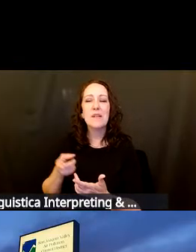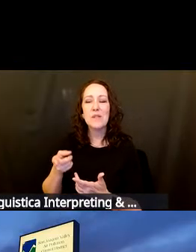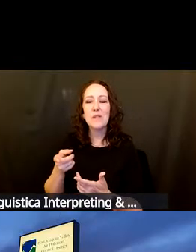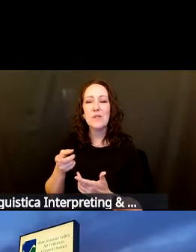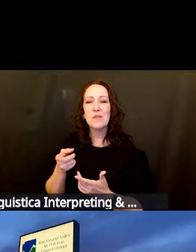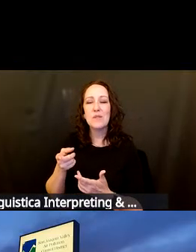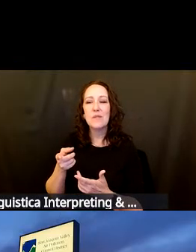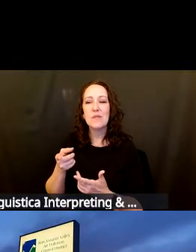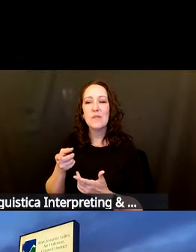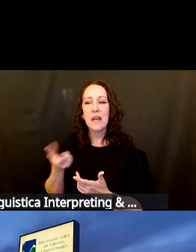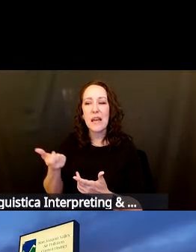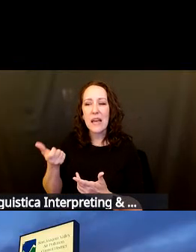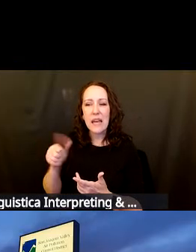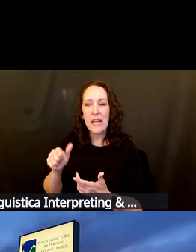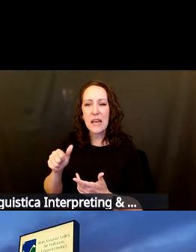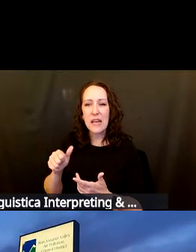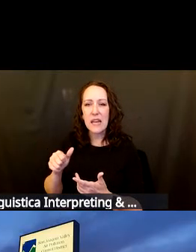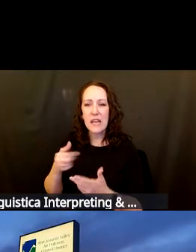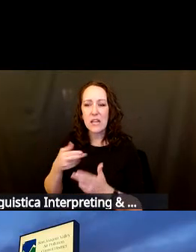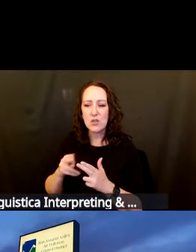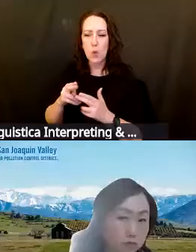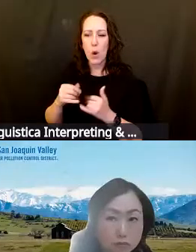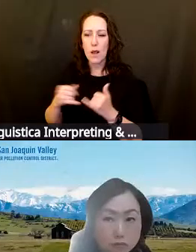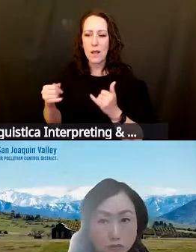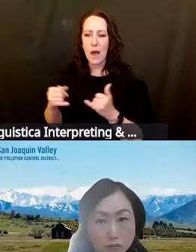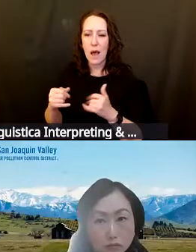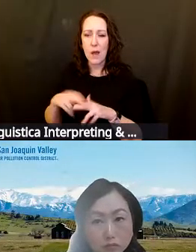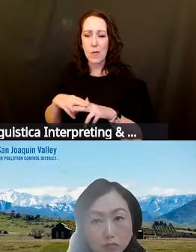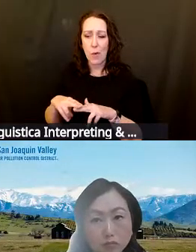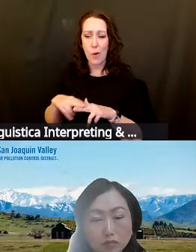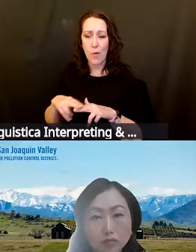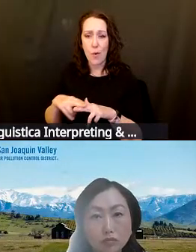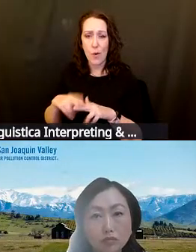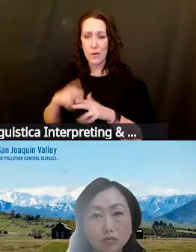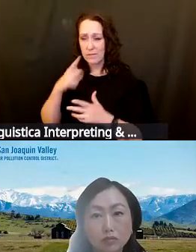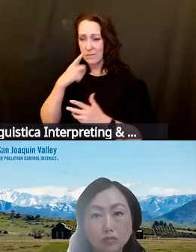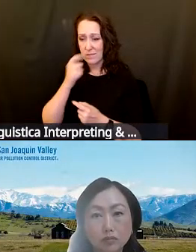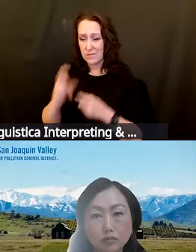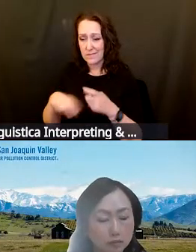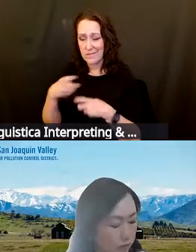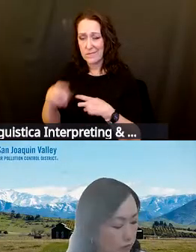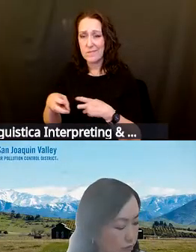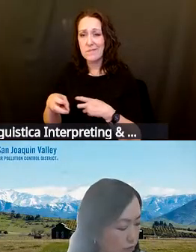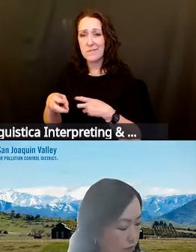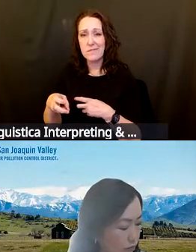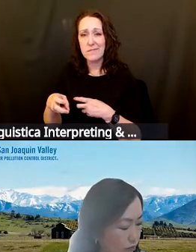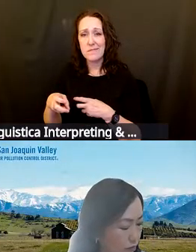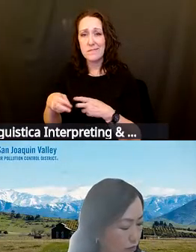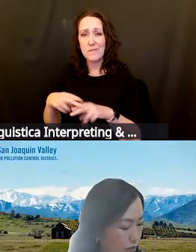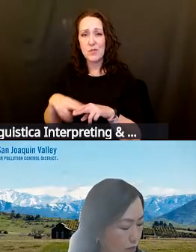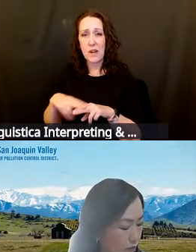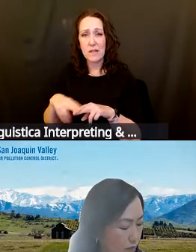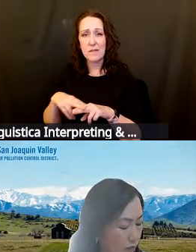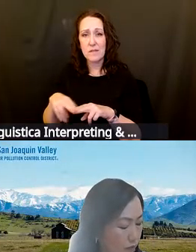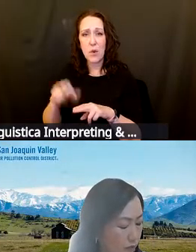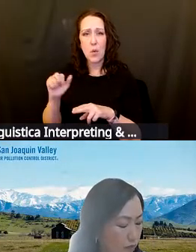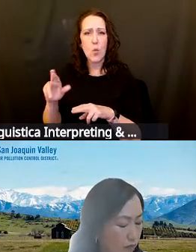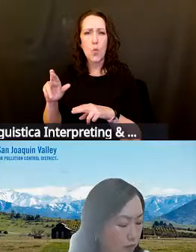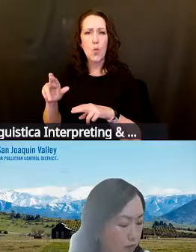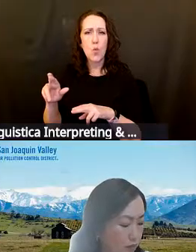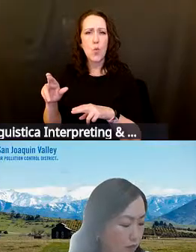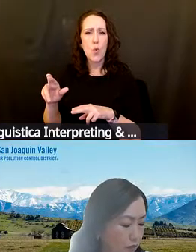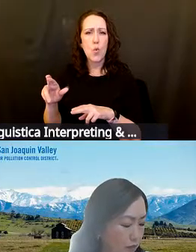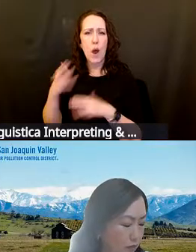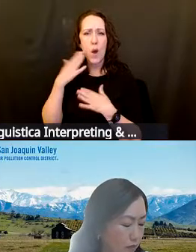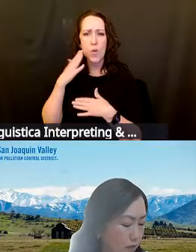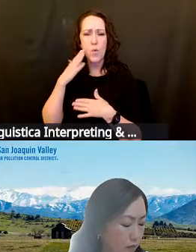were there any short line railroads that were interested in changing out their locomotives? Or I don't know